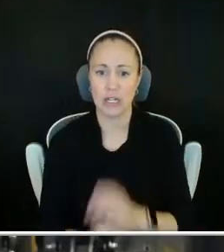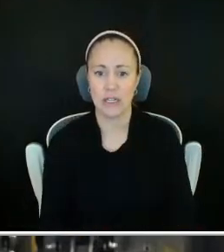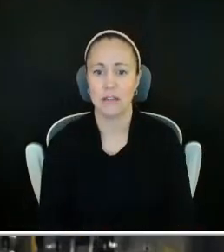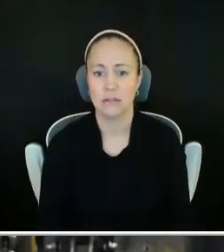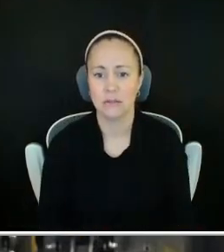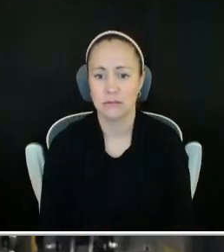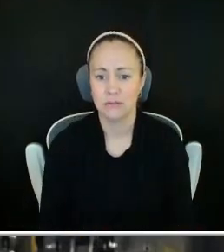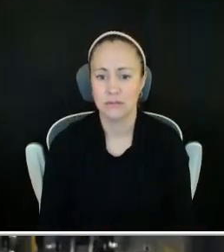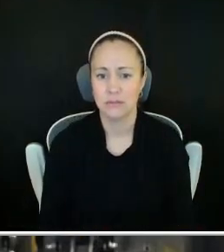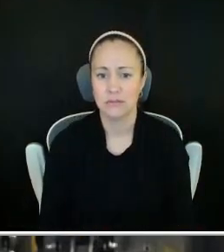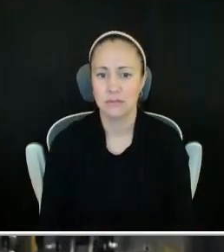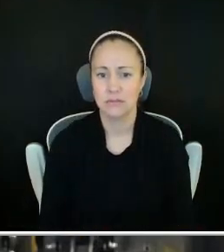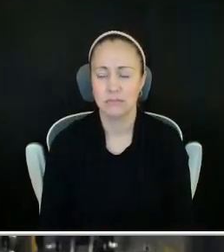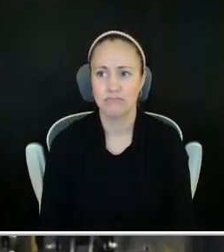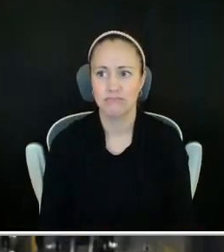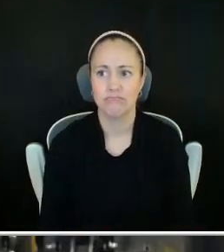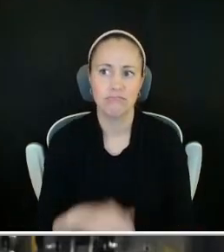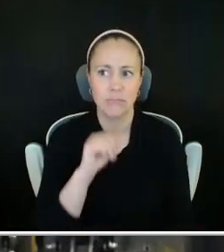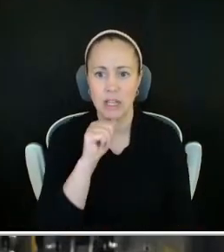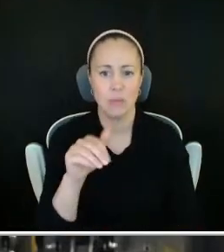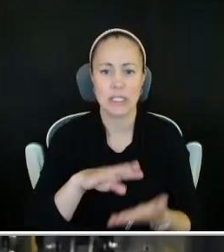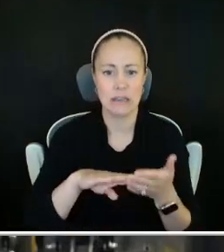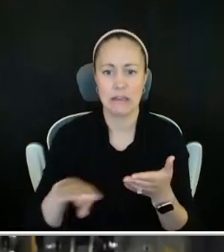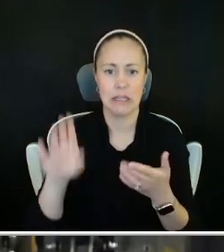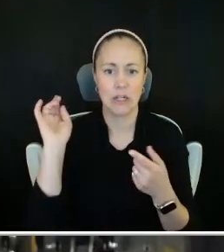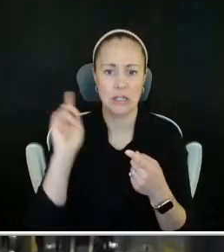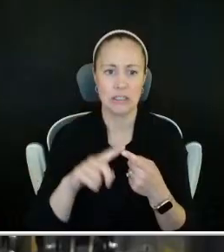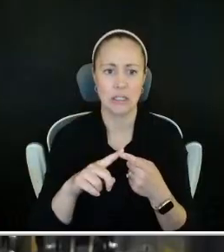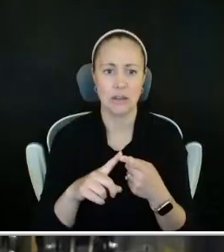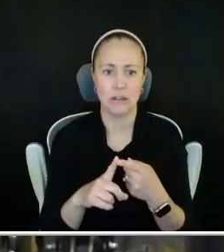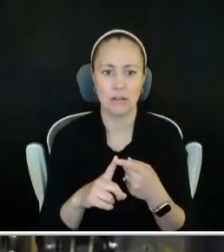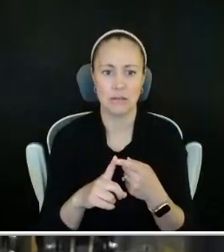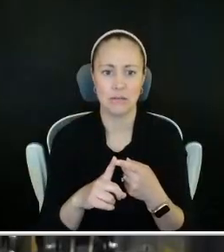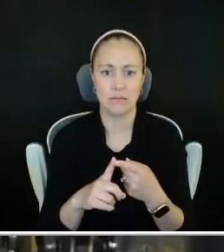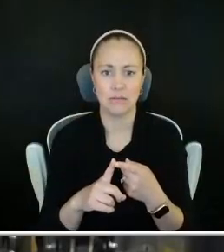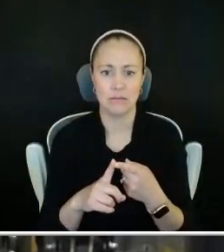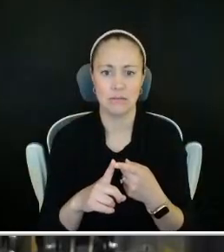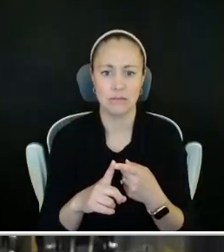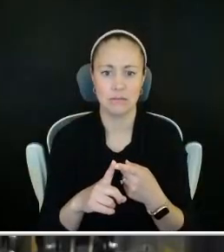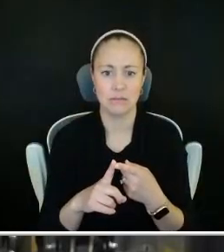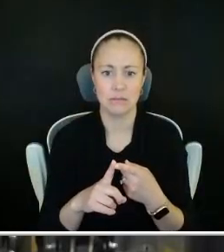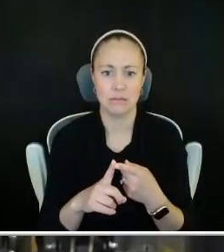I didn't get cleared till like what?